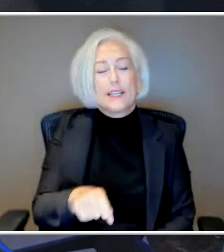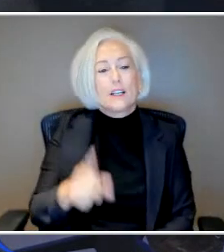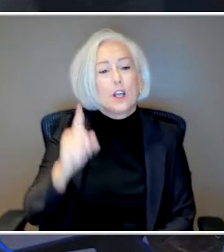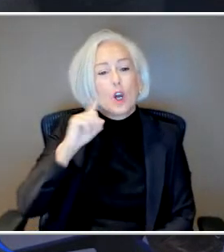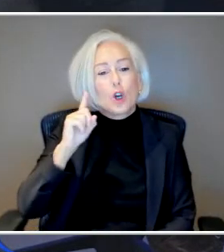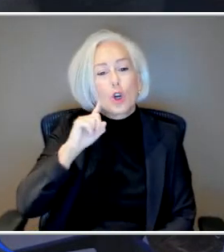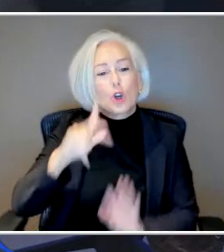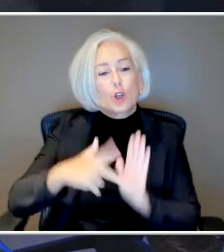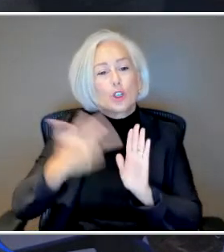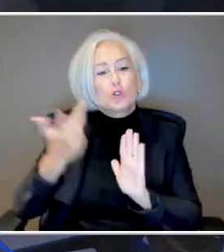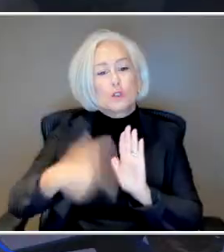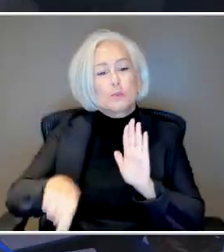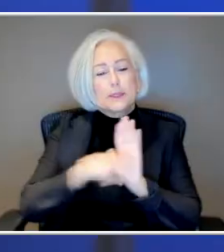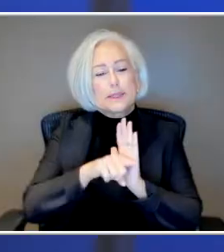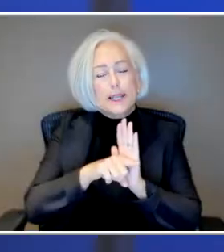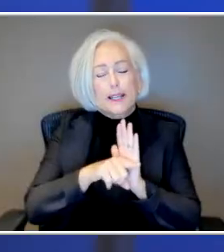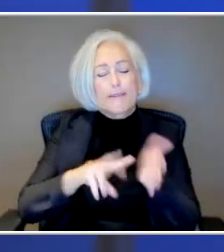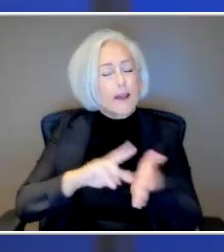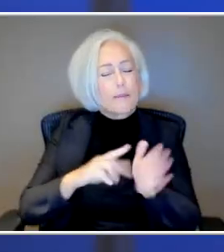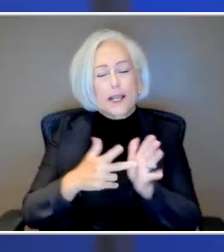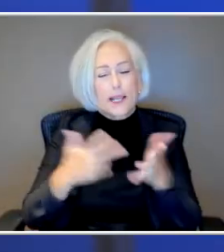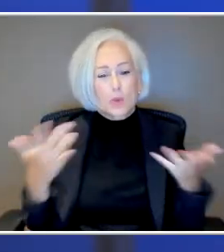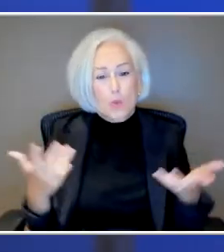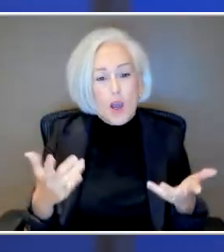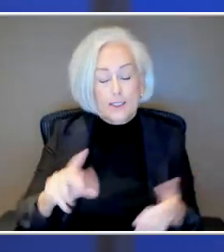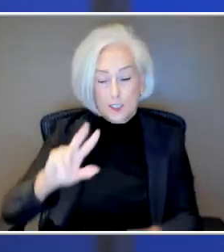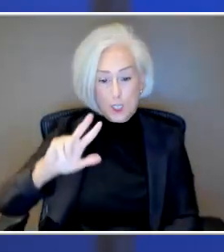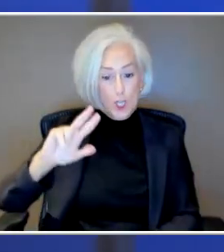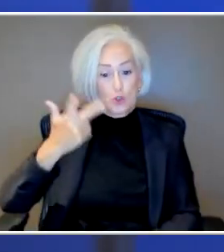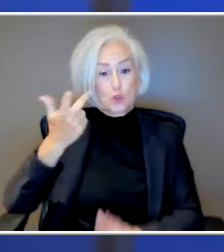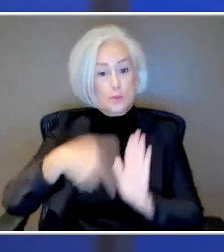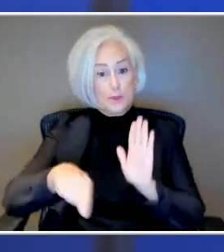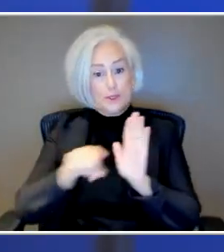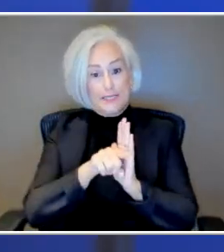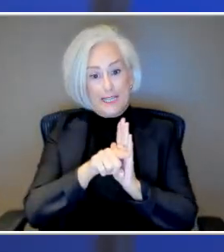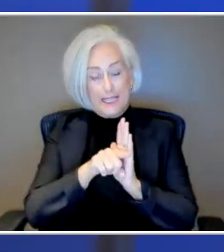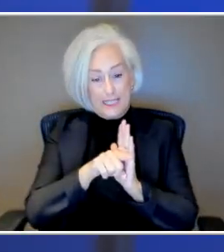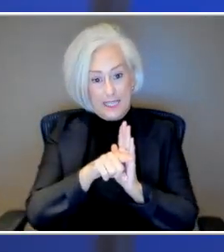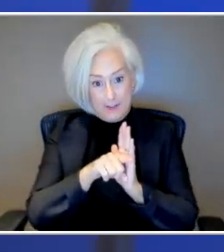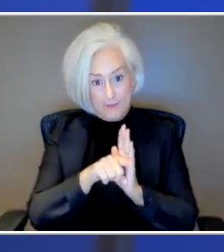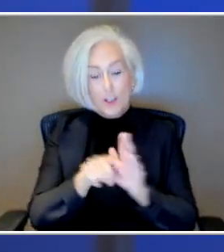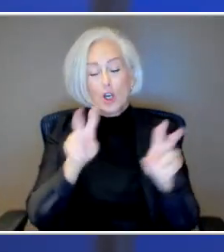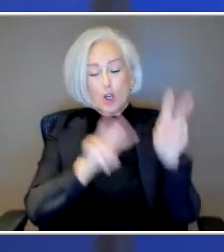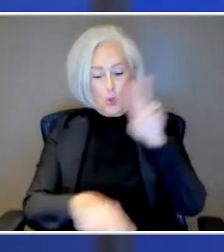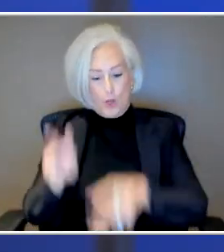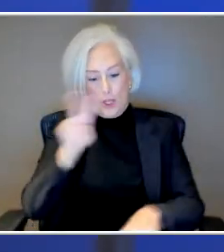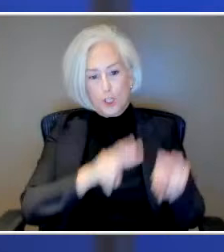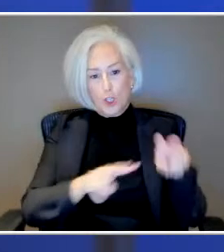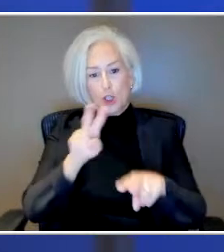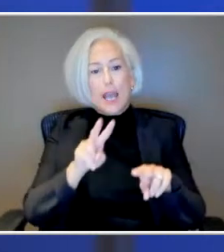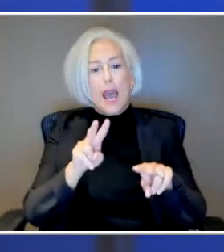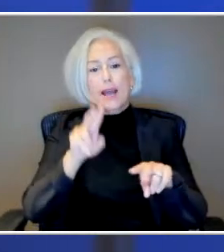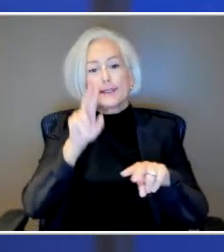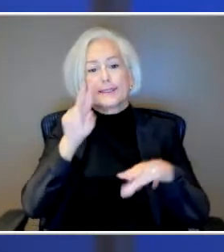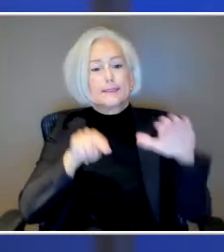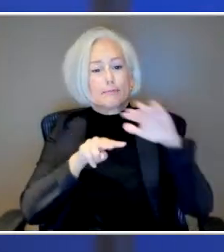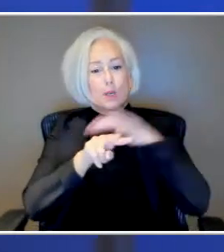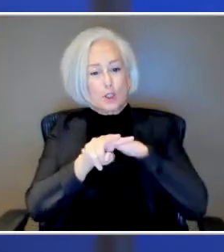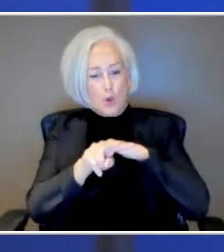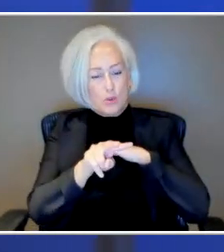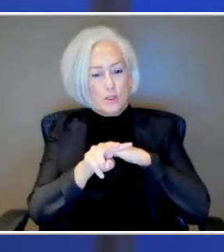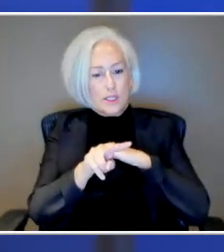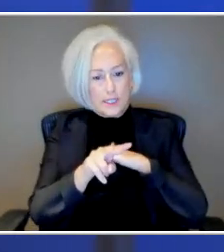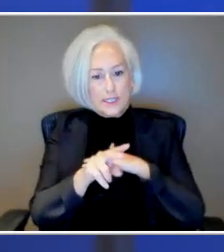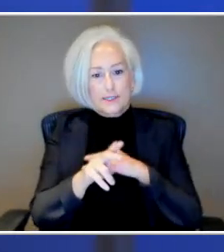does that mean? Well, from a triple negative standpoint, when we look at the prognostic markers, or as I explained to patients, it's like the personality type of your